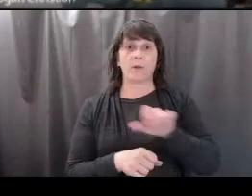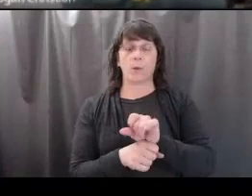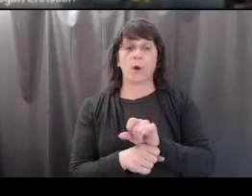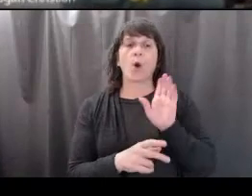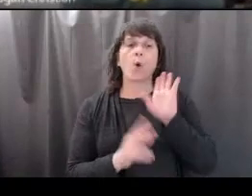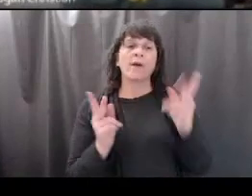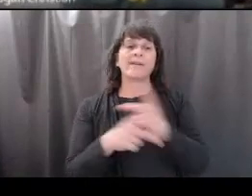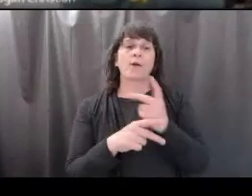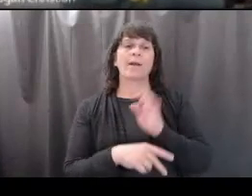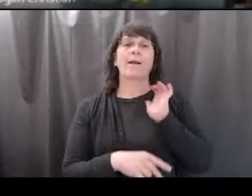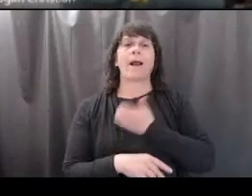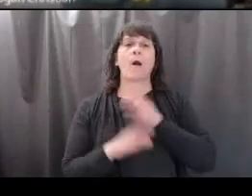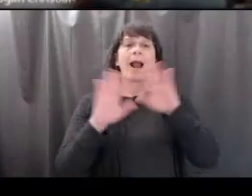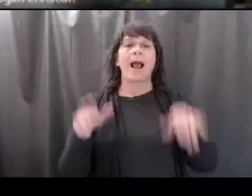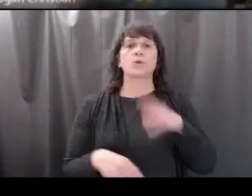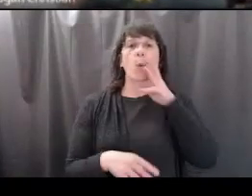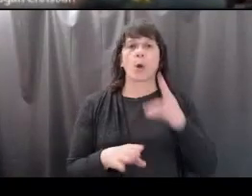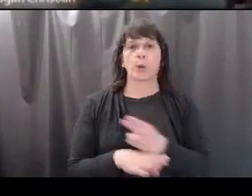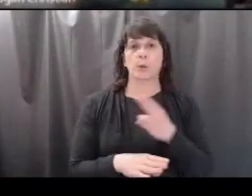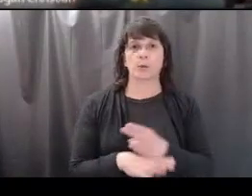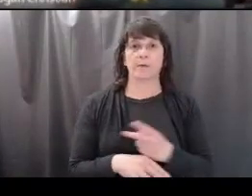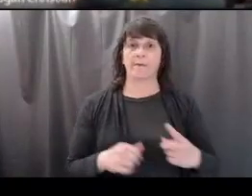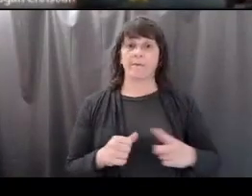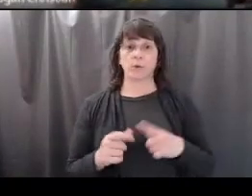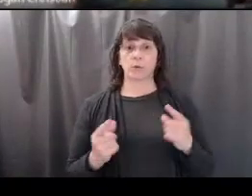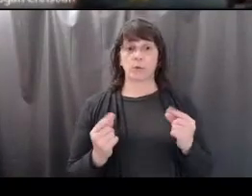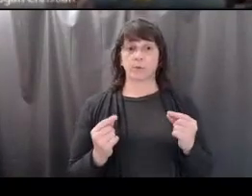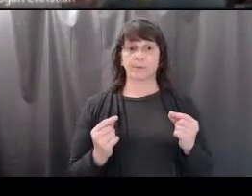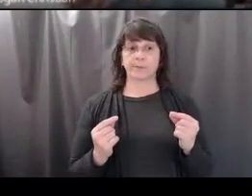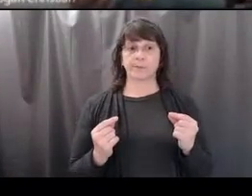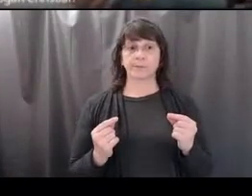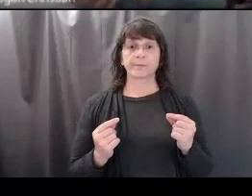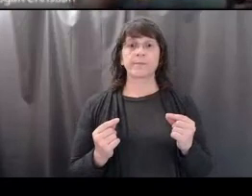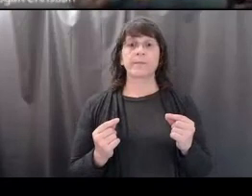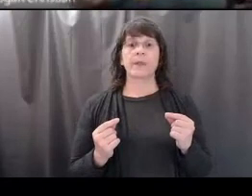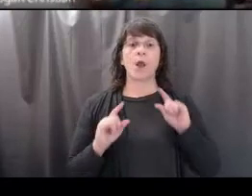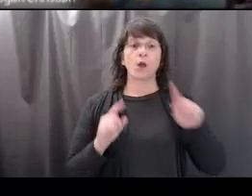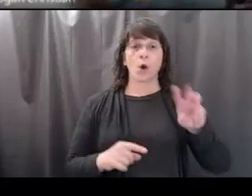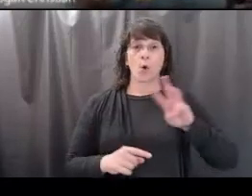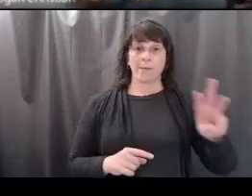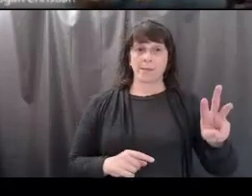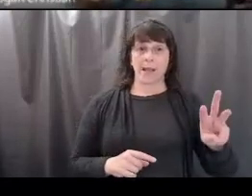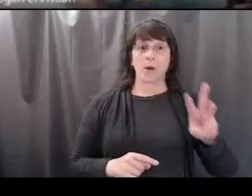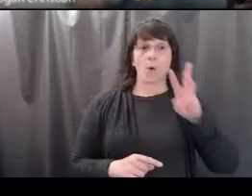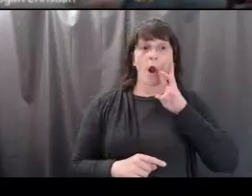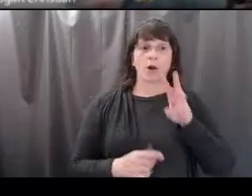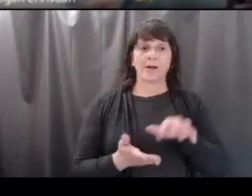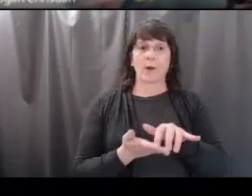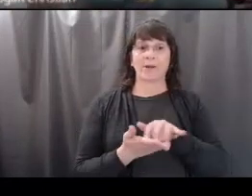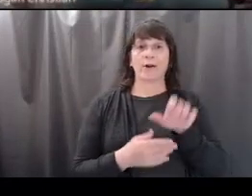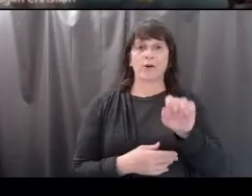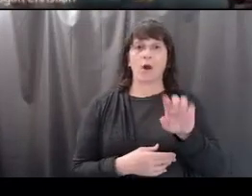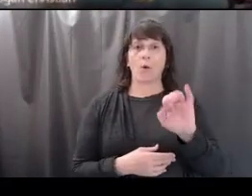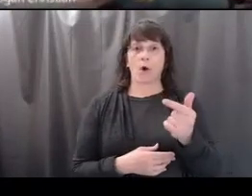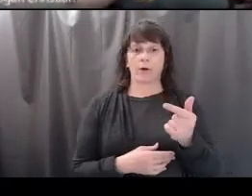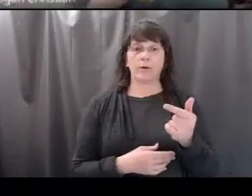our household water use. So step one is going to be going to this website, watercalculator.org, and there's going to be